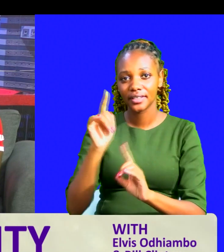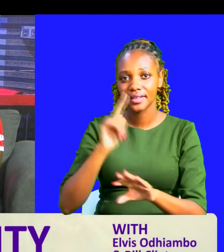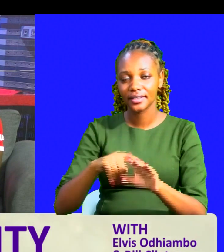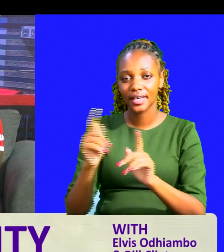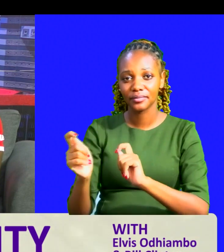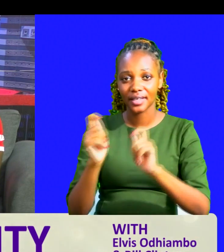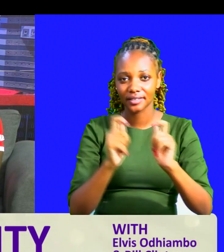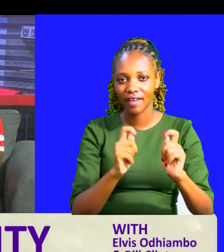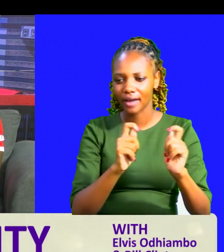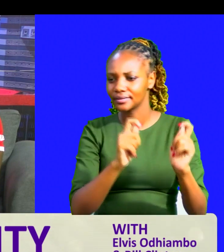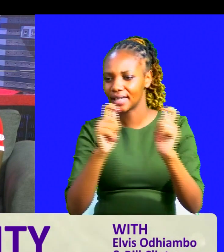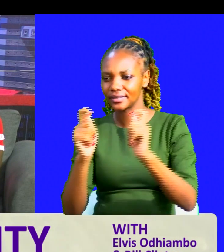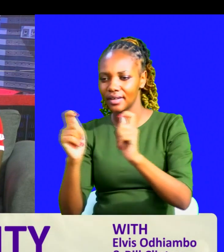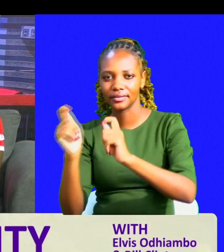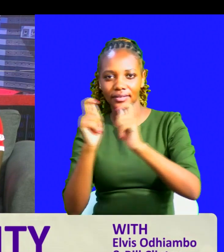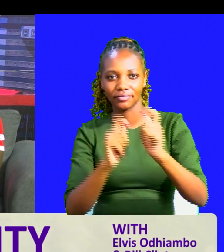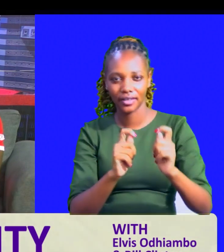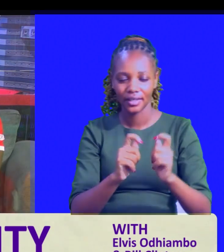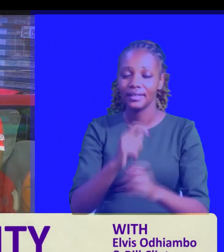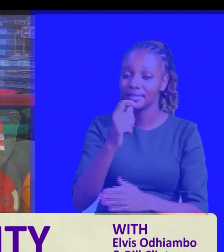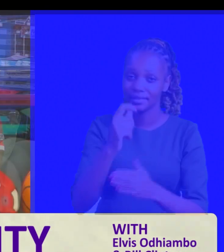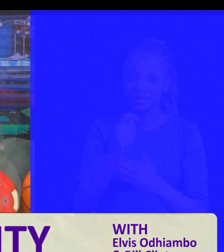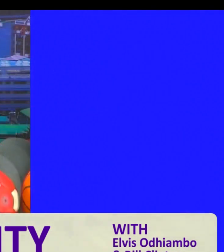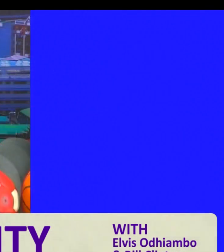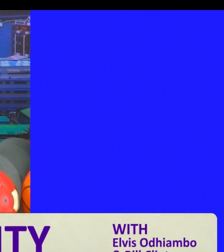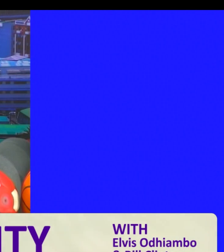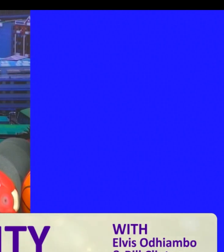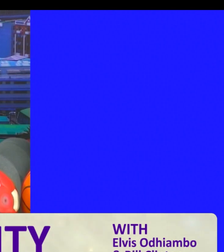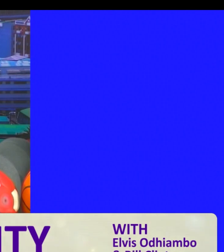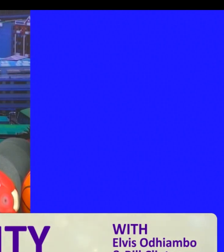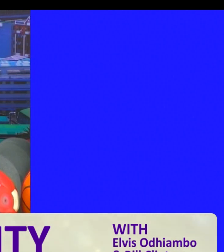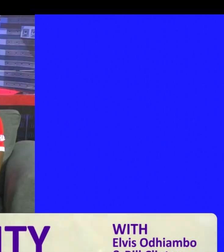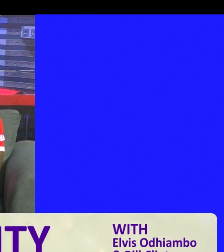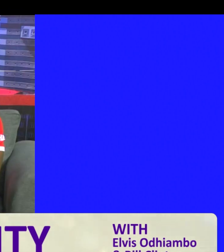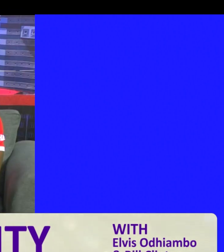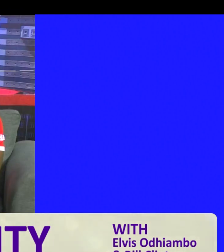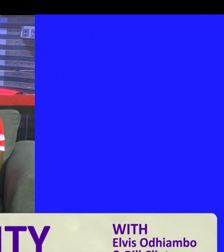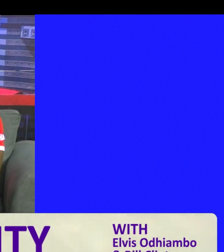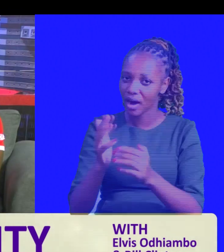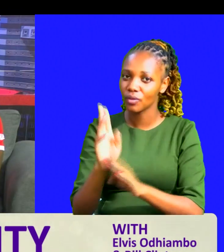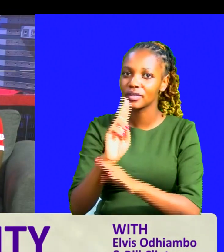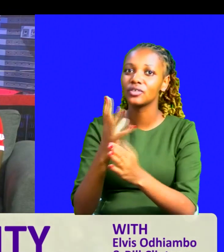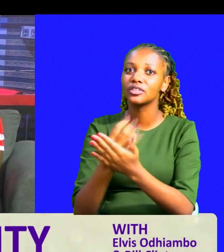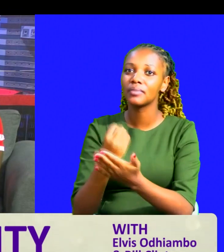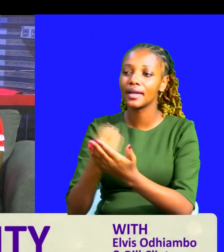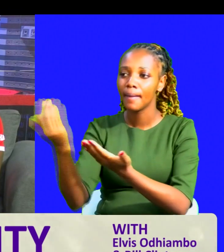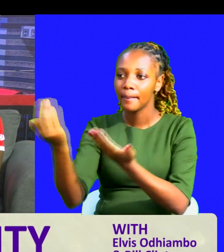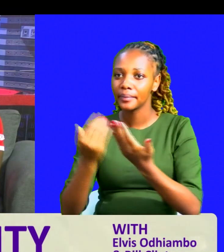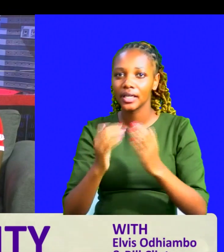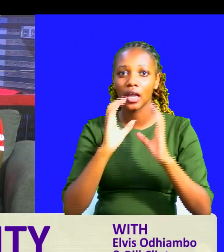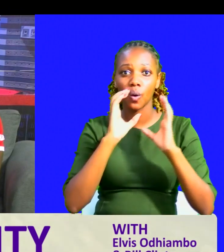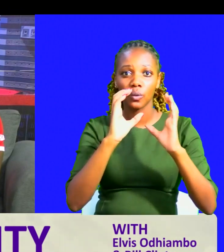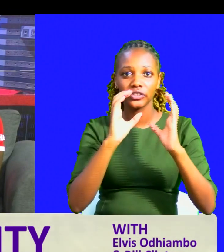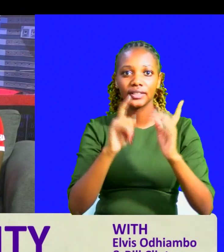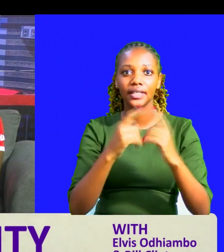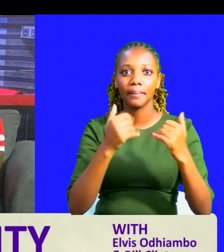market. It's very costly, and teams need to really be careful on how they are spending as far as bringing coaches and also players as well